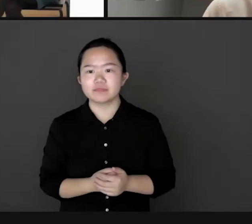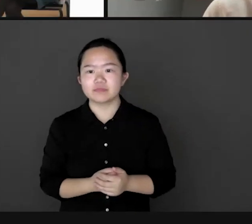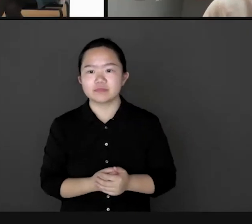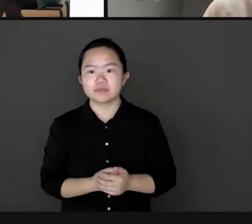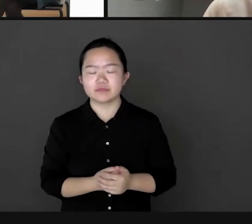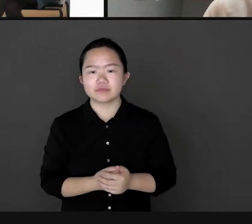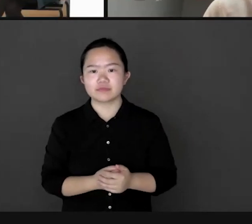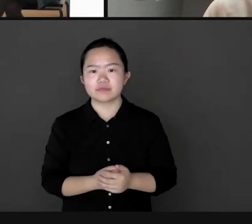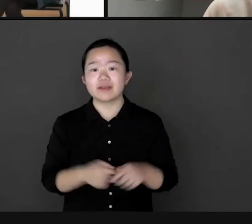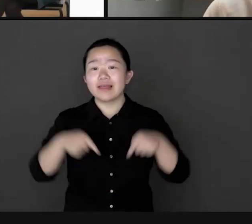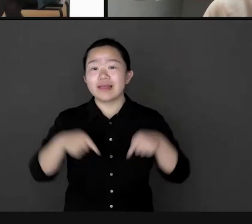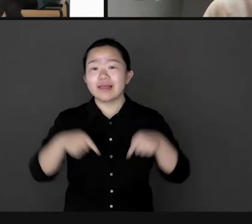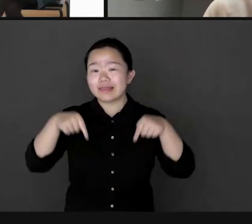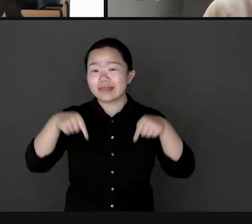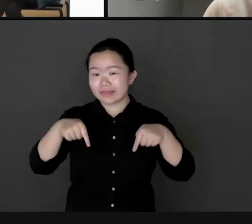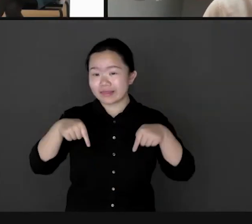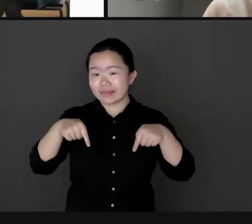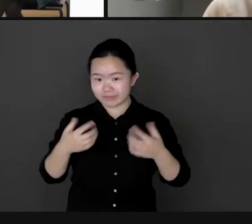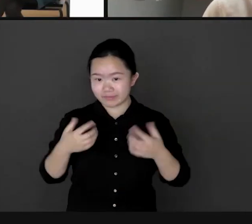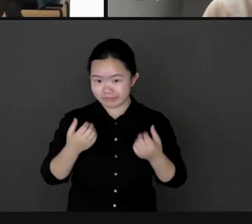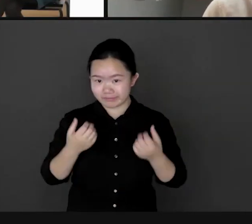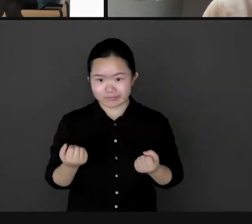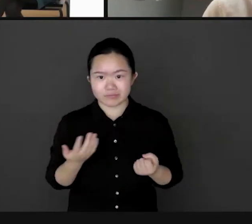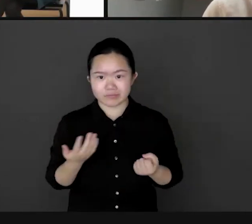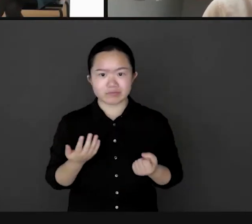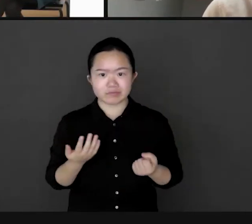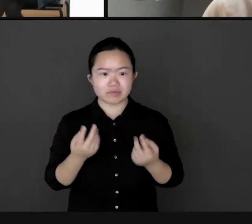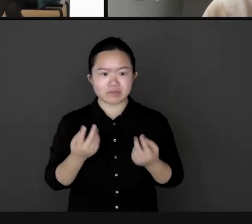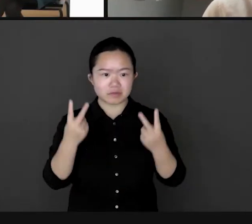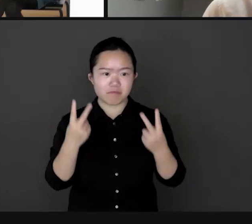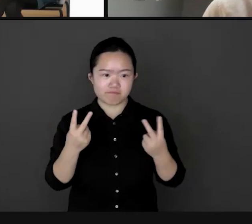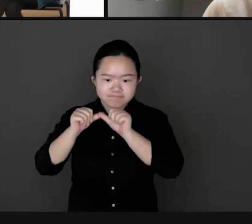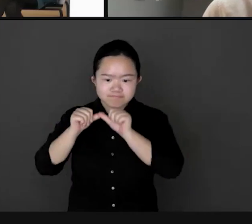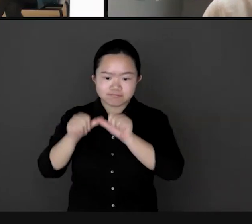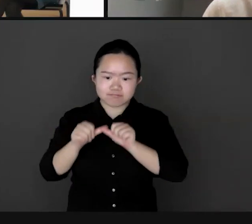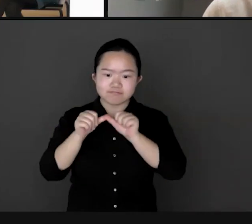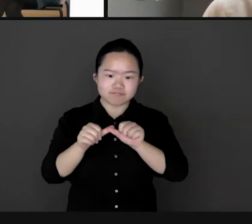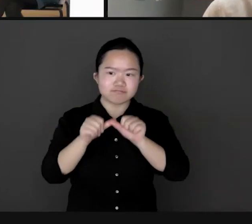really make a difference. But